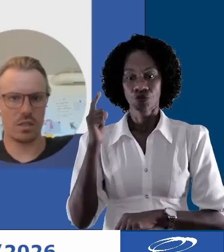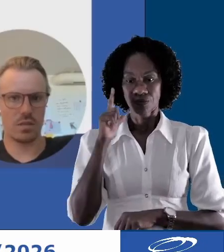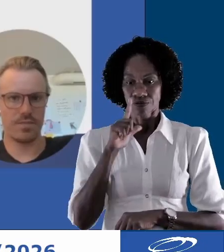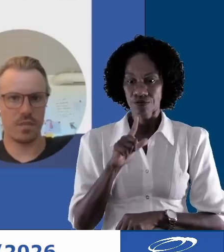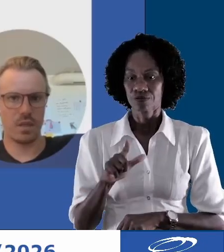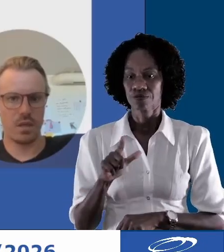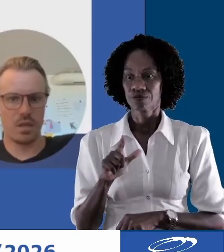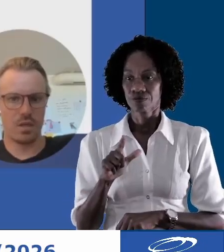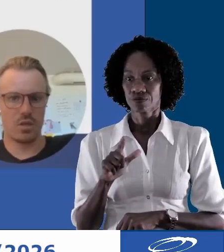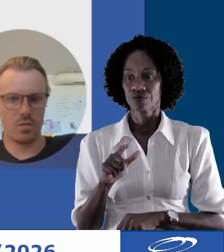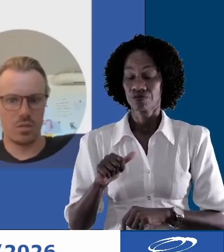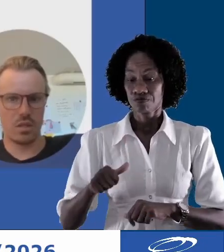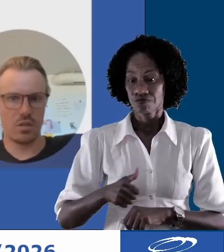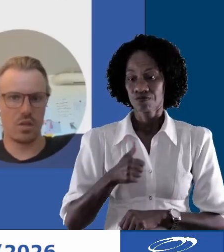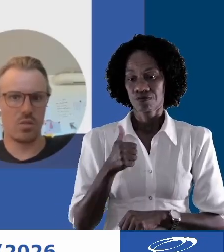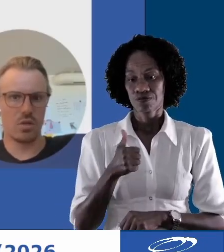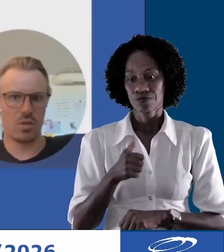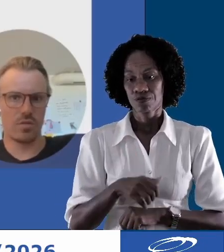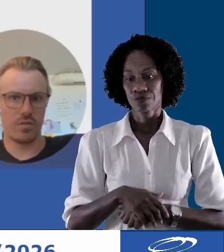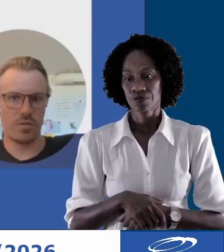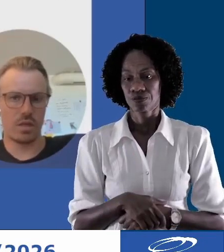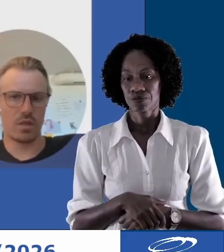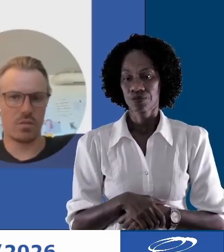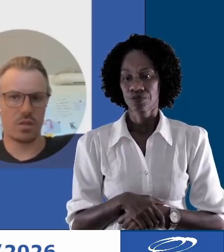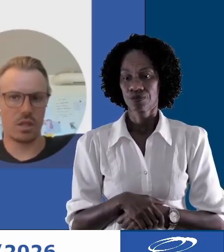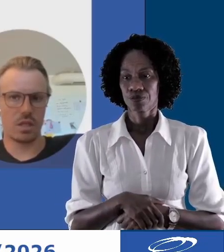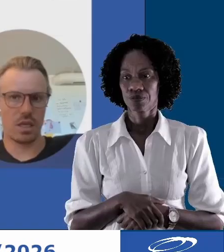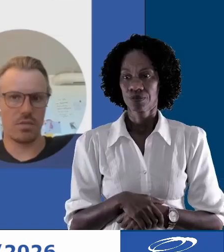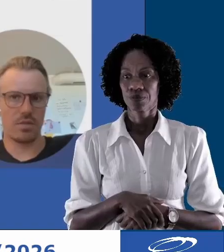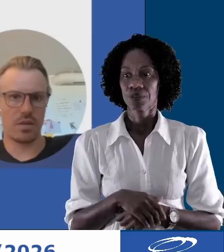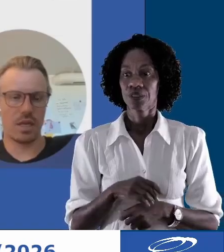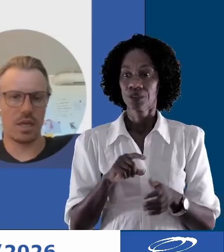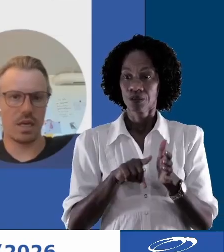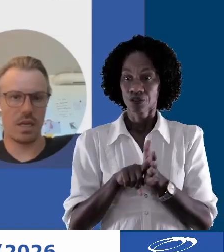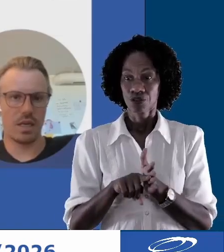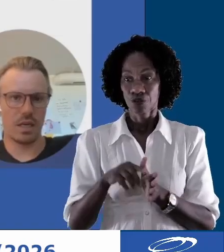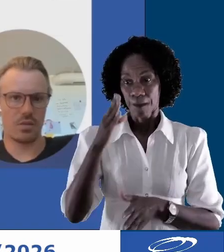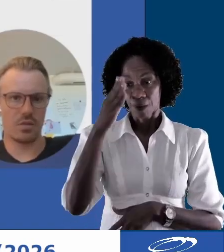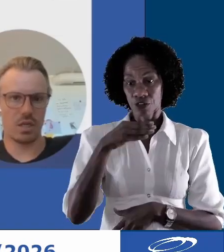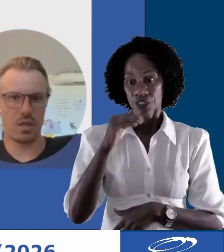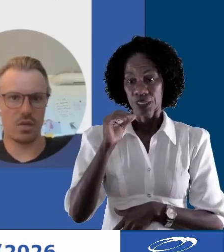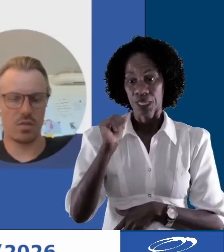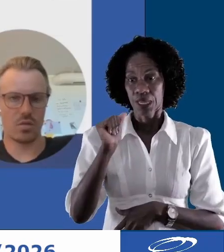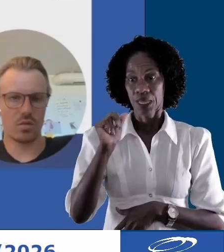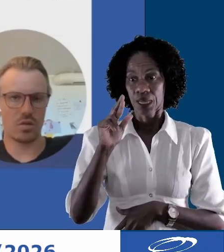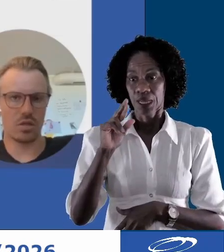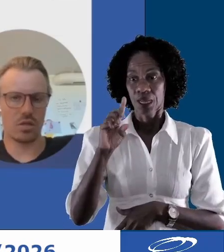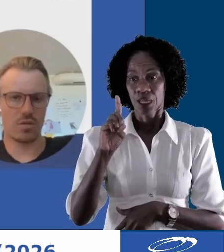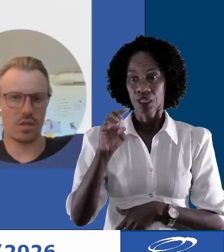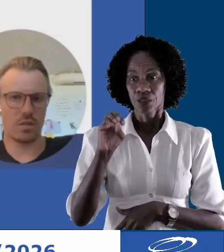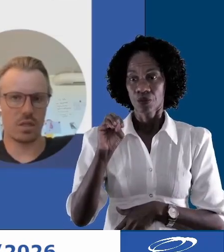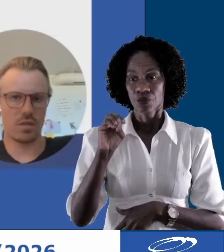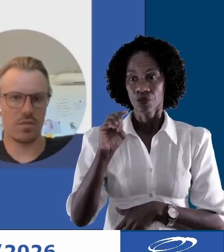y-axis. So in this study, we could confirm that carbadoxil can provide high and sustained local concentrations